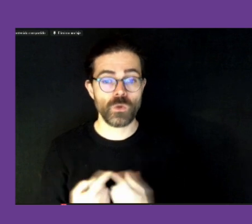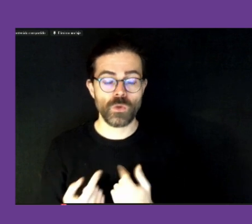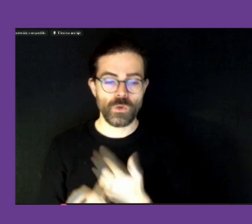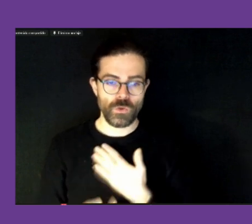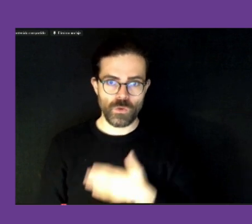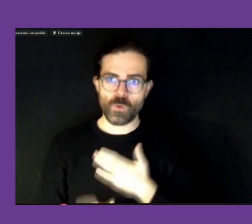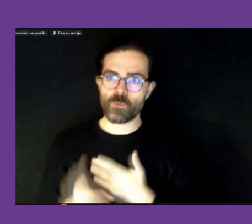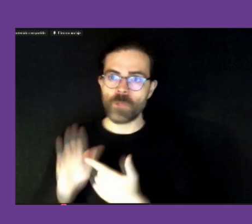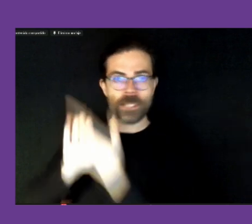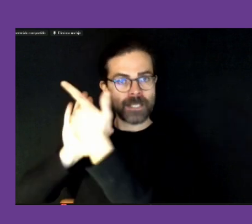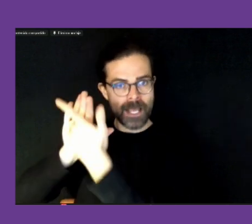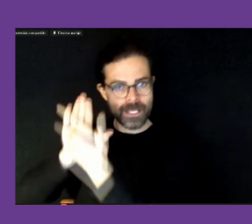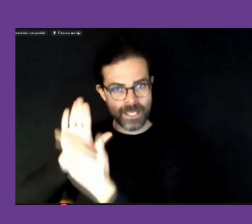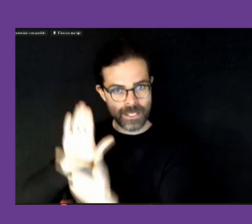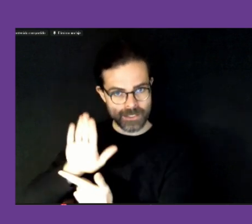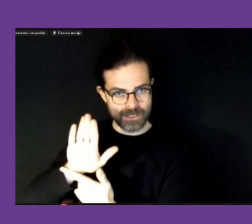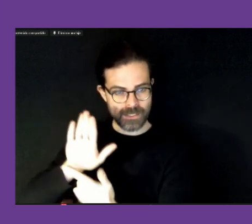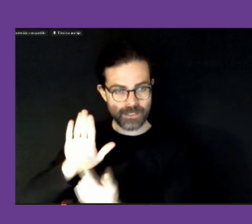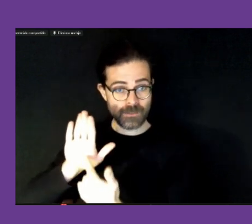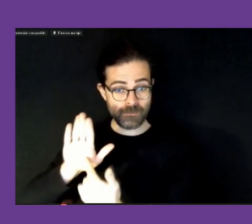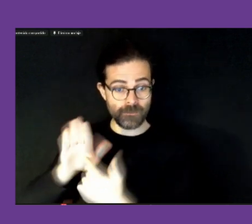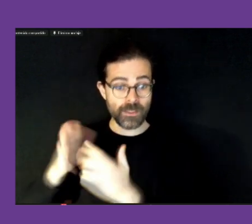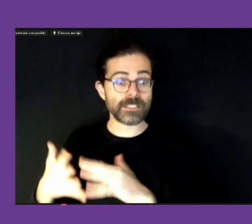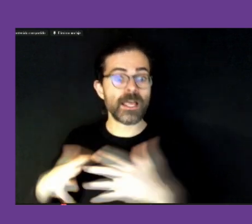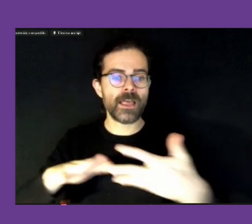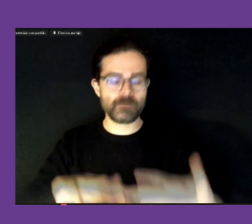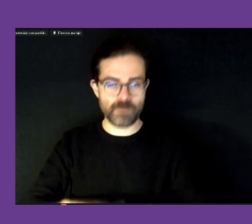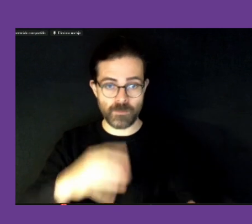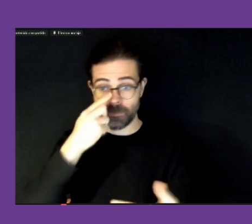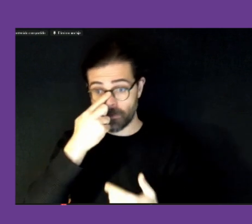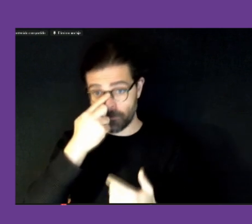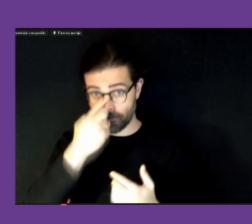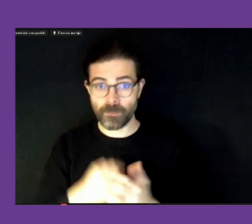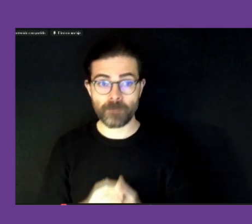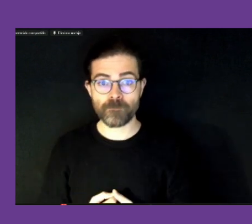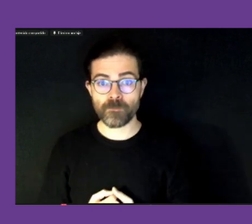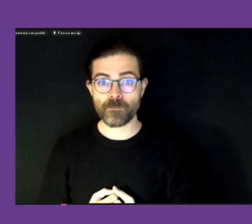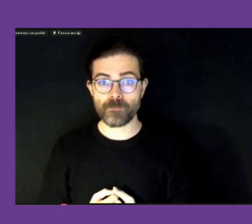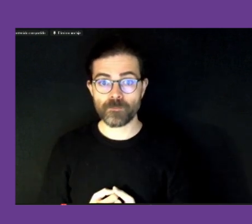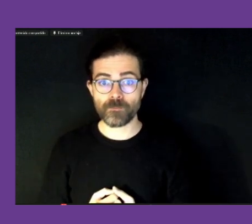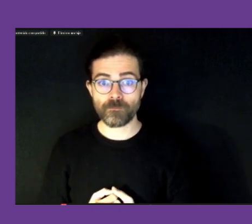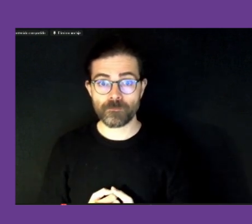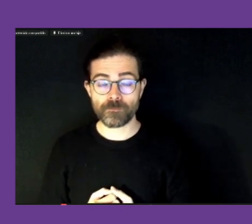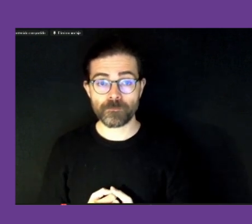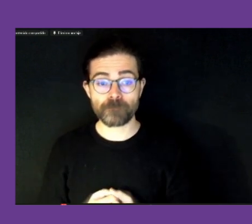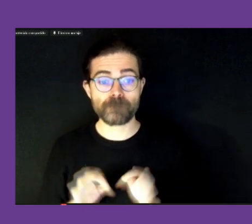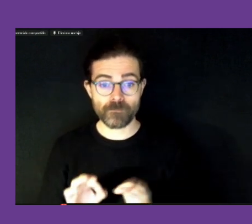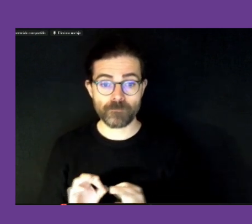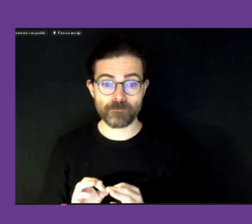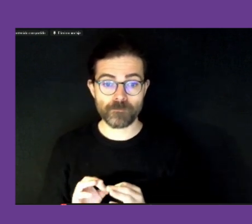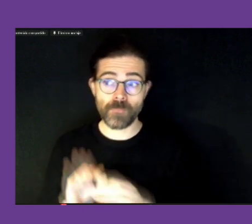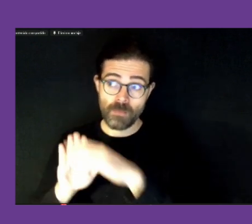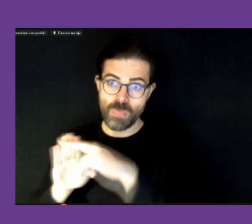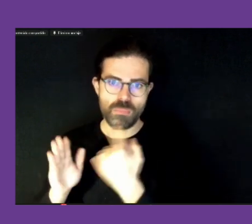implemented by those concerns by the law, using the standard. We